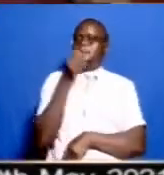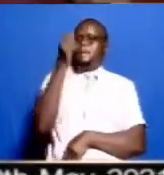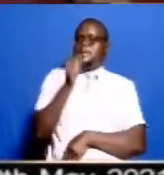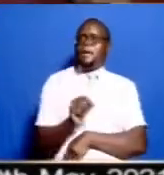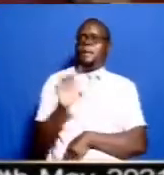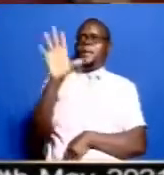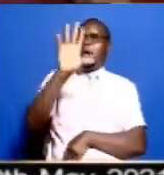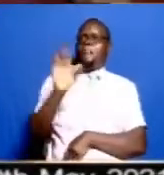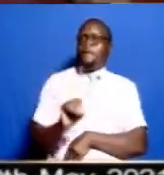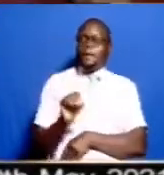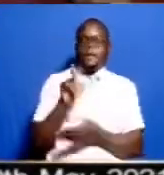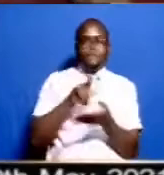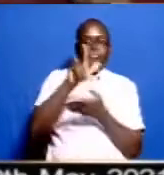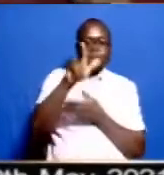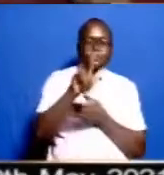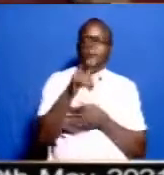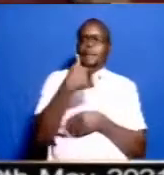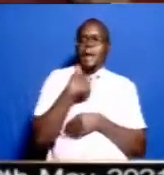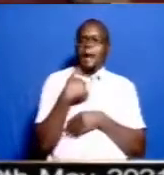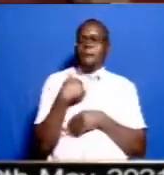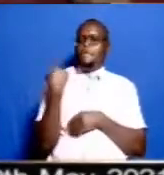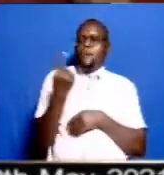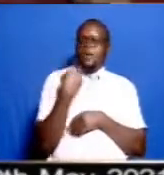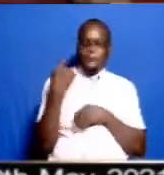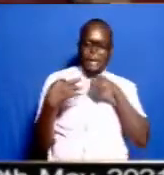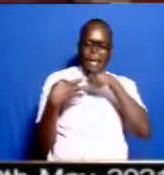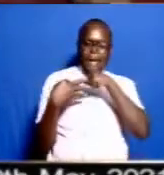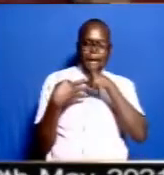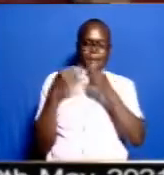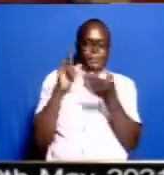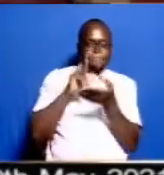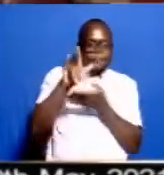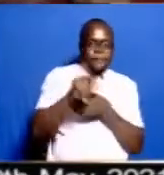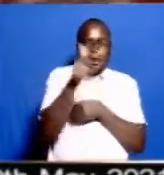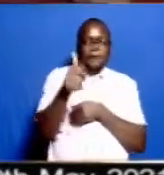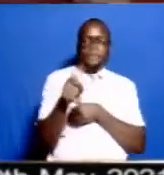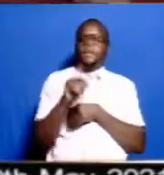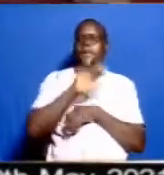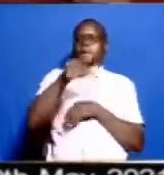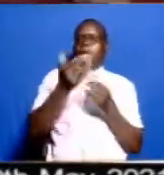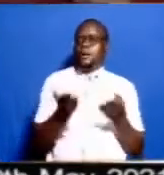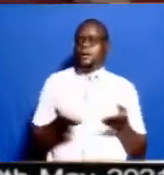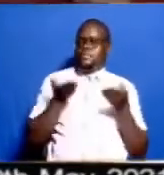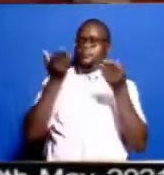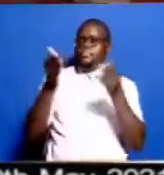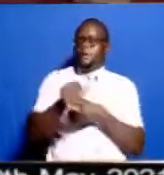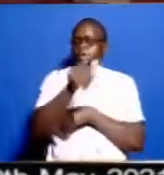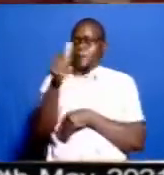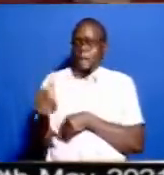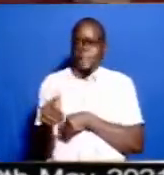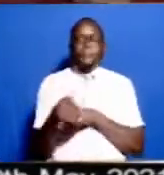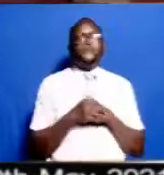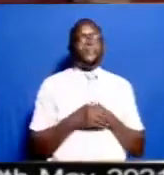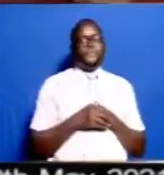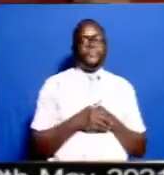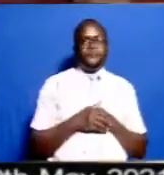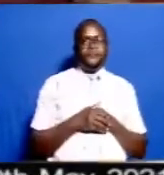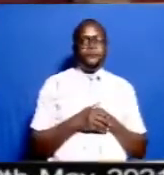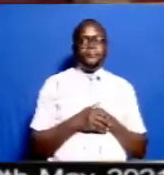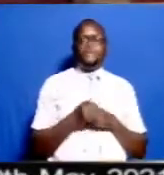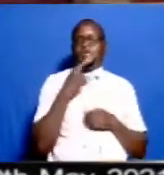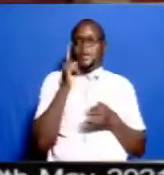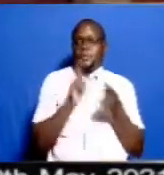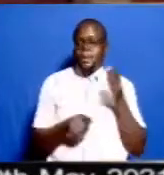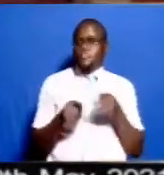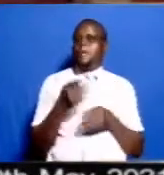Africa Airways is operating on only 8 aircraft. They have surrendered all the others to the lessors and said,